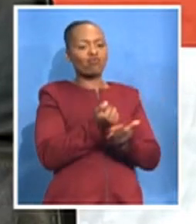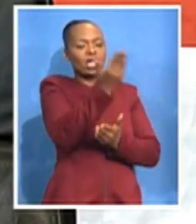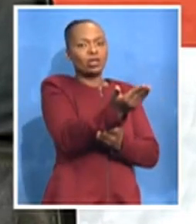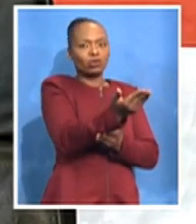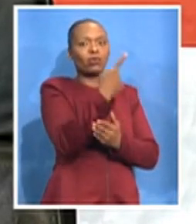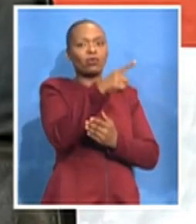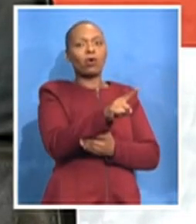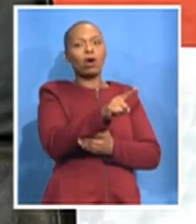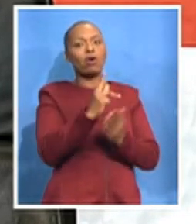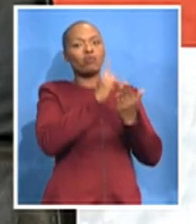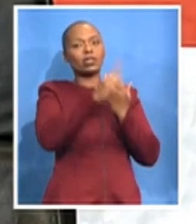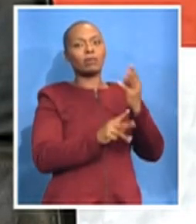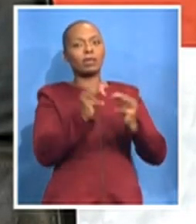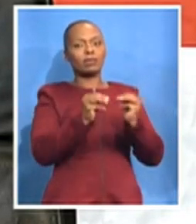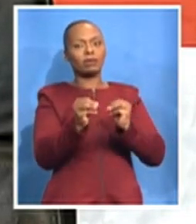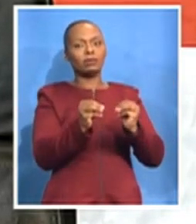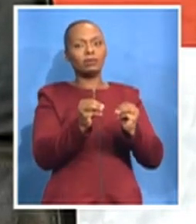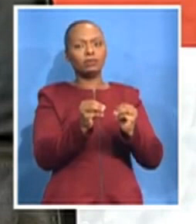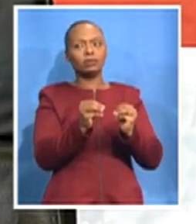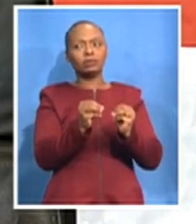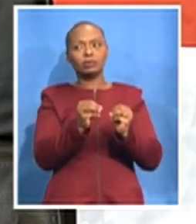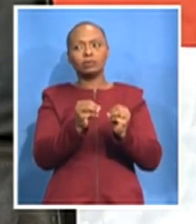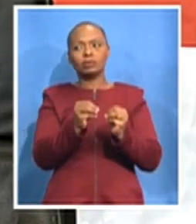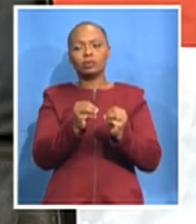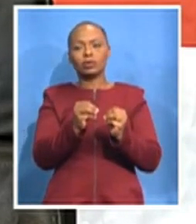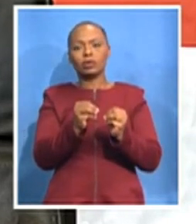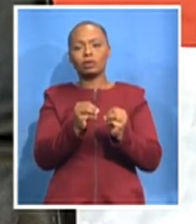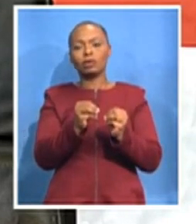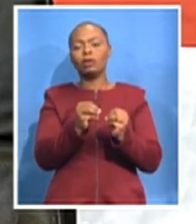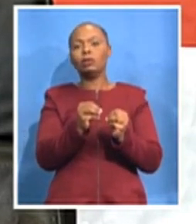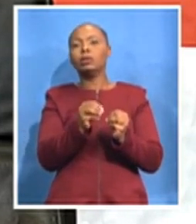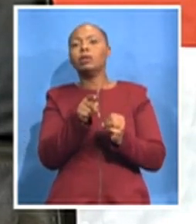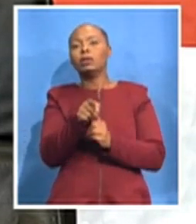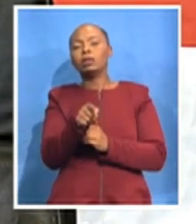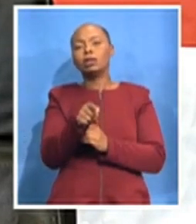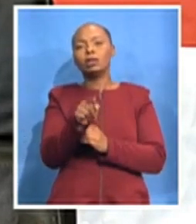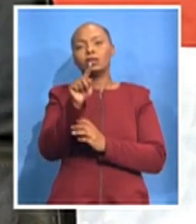was 1,100,000, and for the engineering services fee was